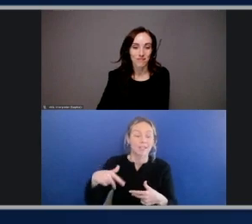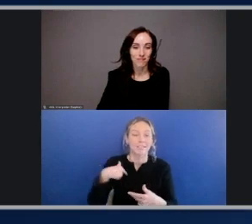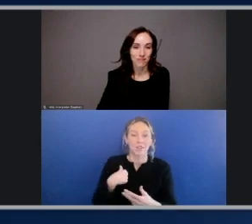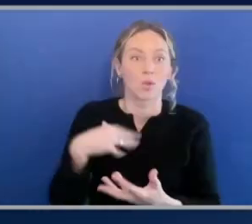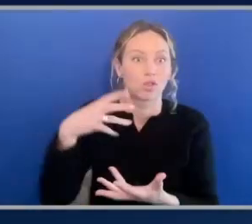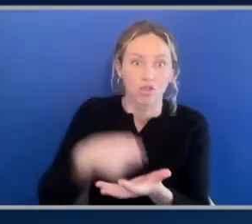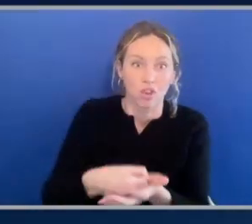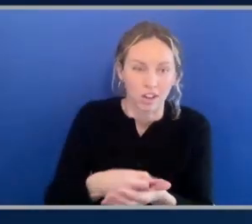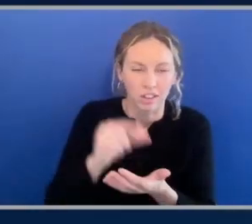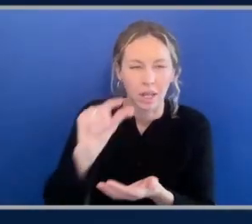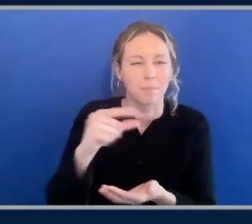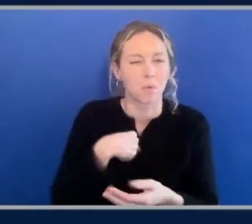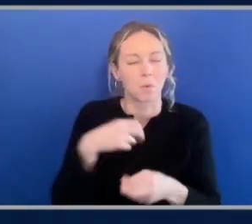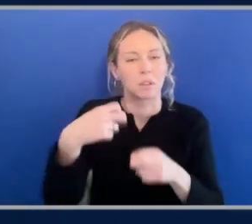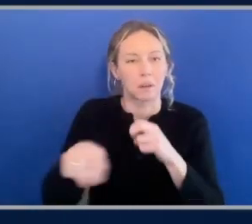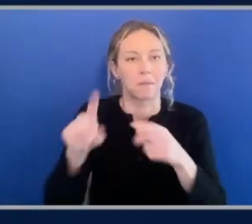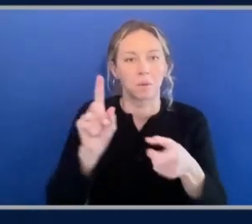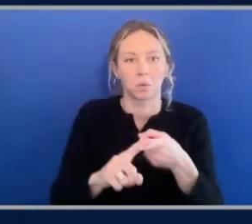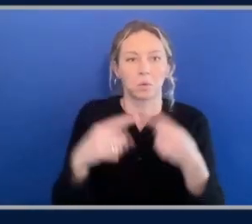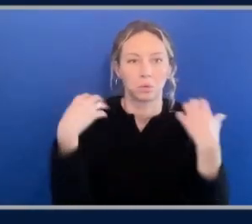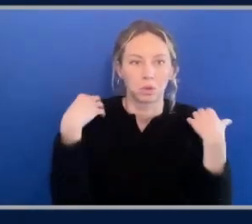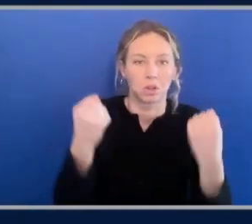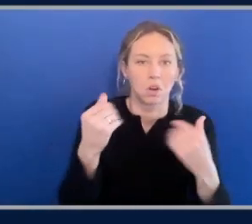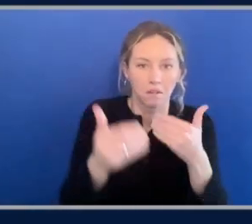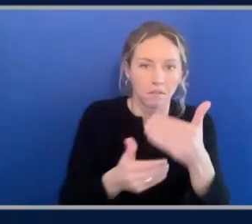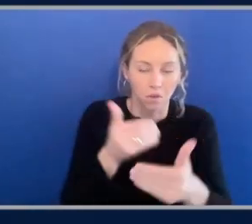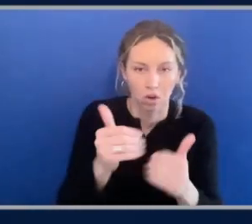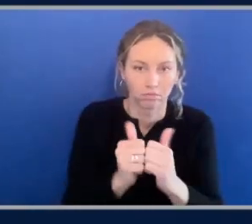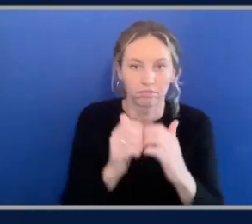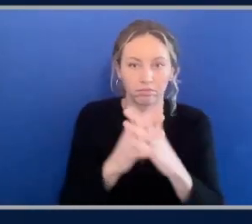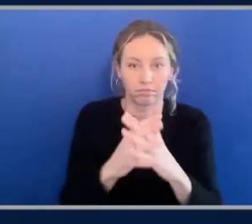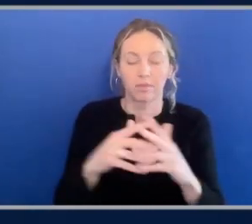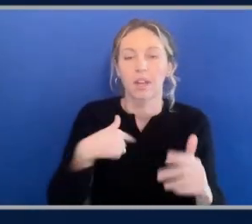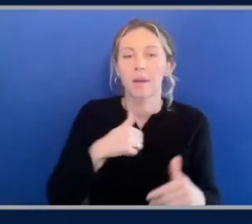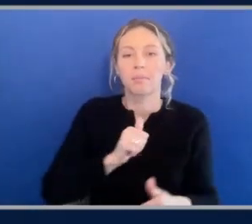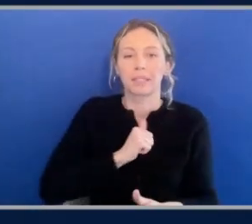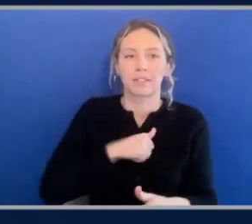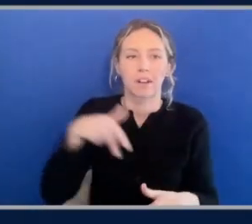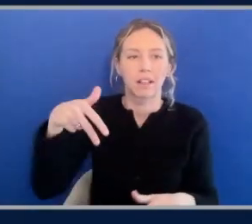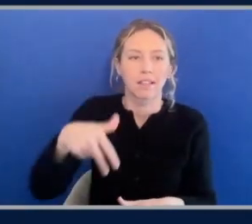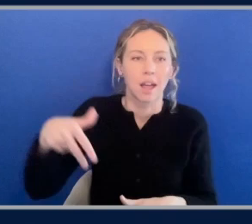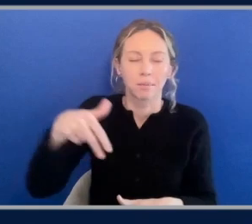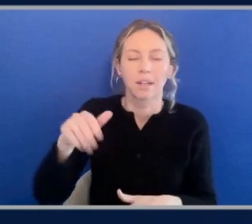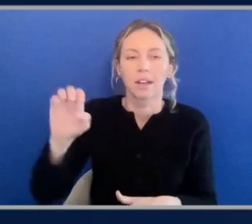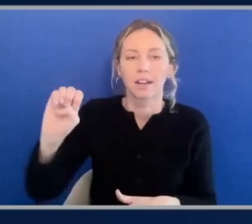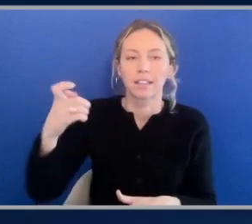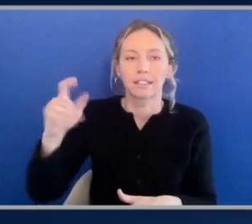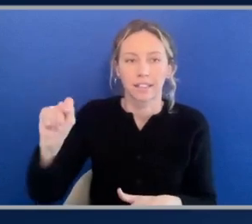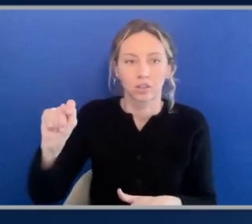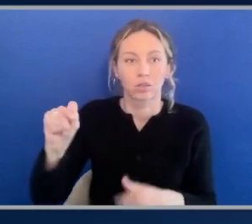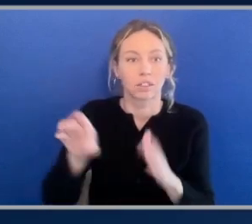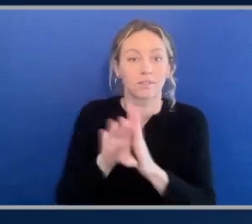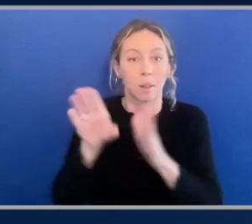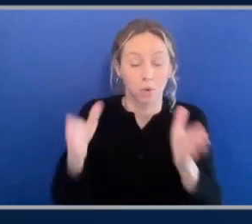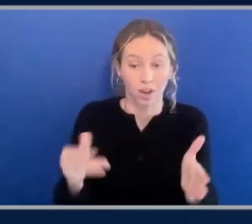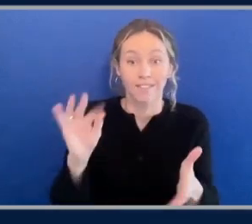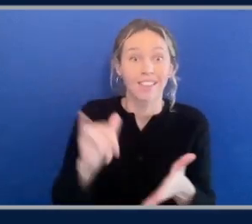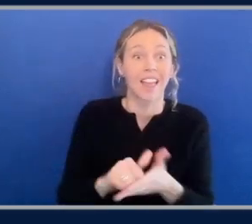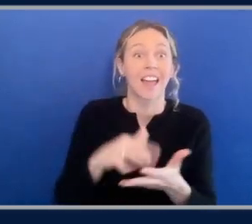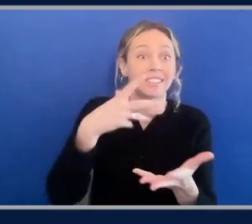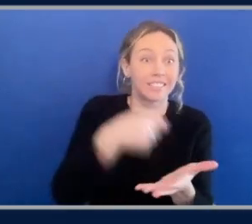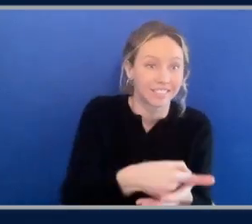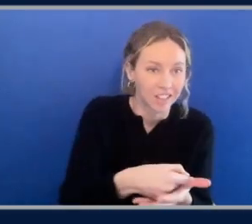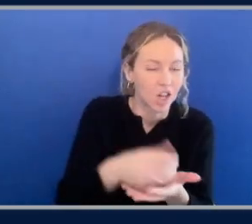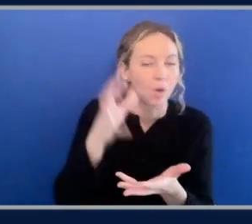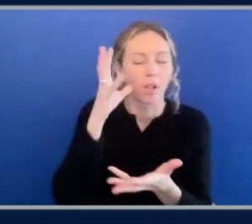recover, especially if one process dies. Or for me, I'm also a Lambda extension developer. If that extension dies, that can actually kill the running Lambda function, the running